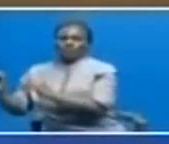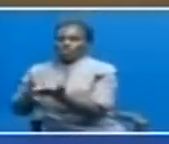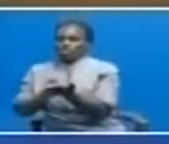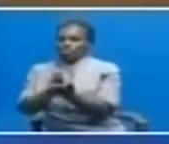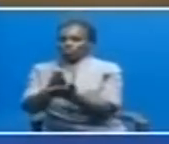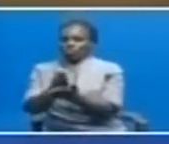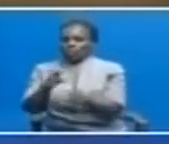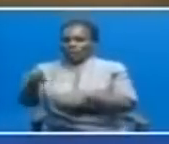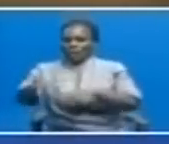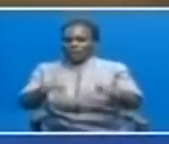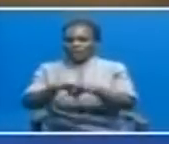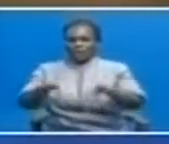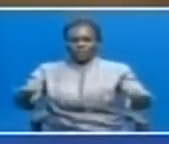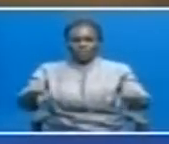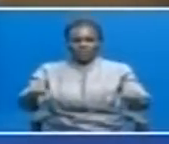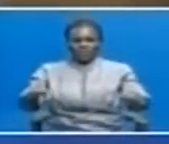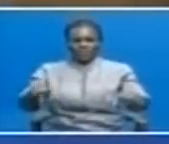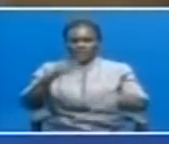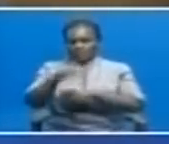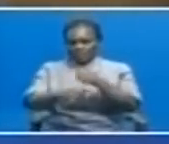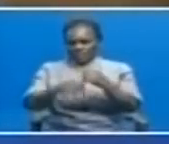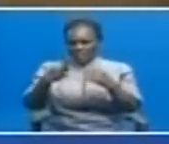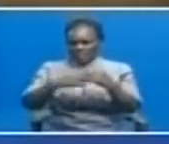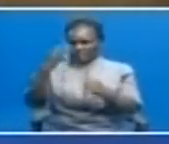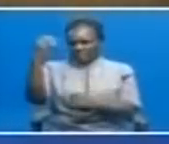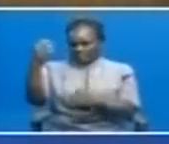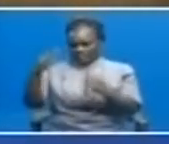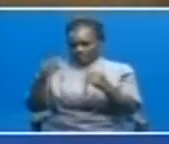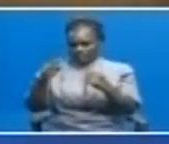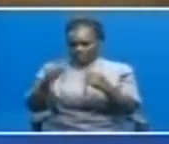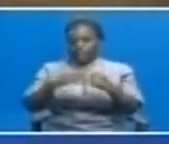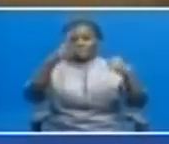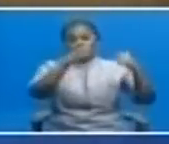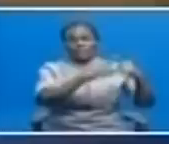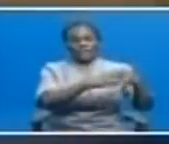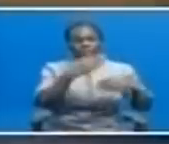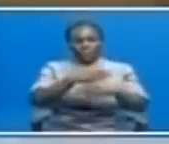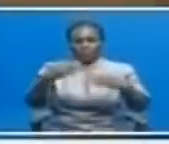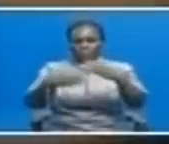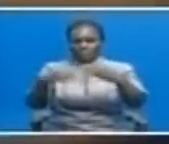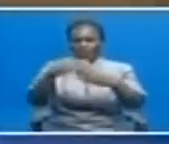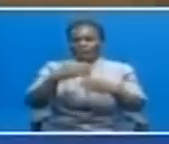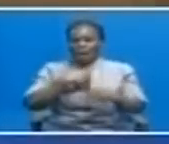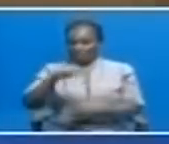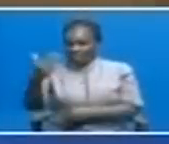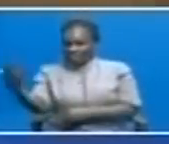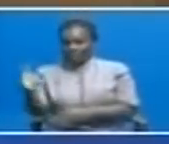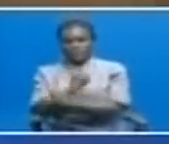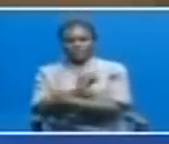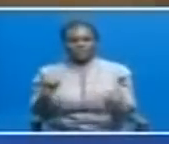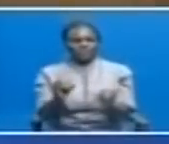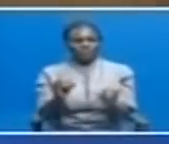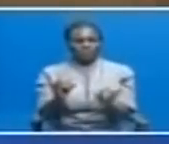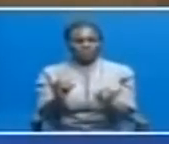park. You see, in 1898, when the original railway was built, they had no blasting material. So it's